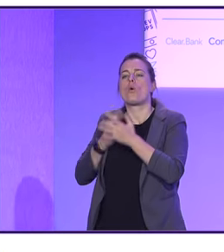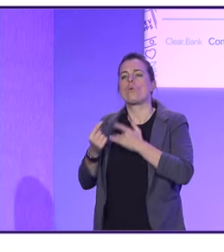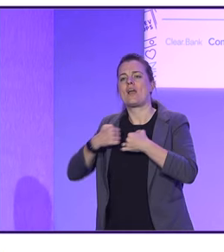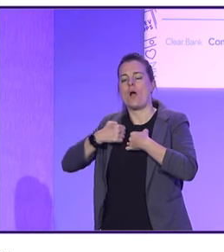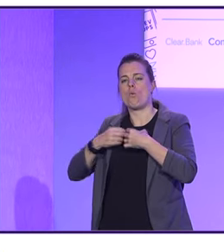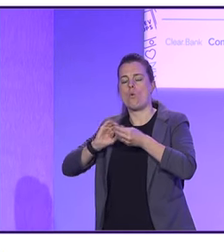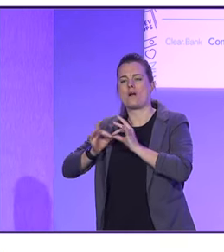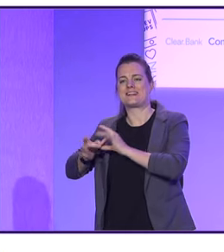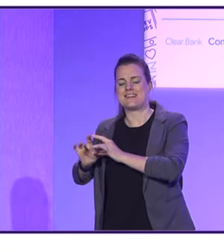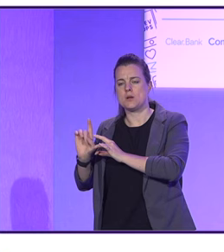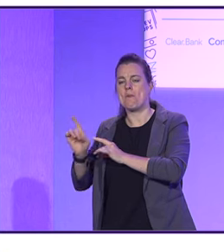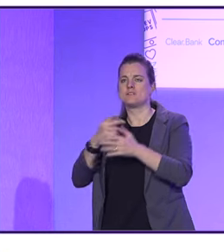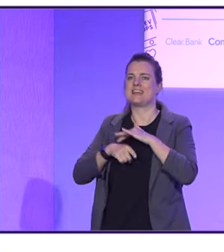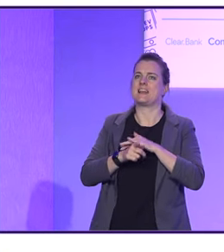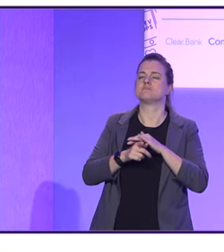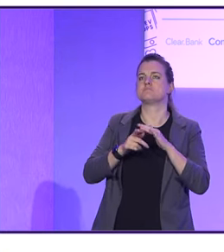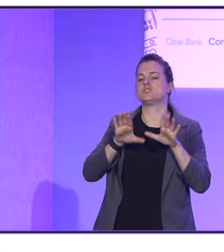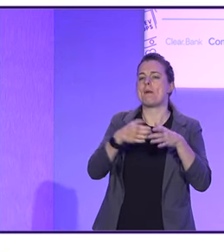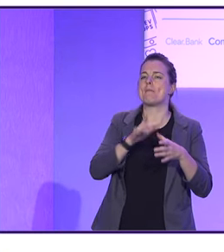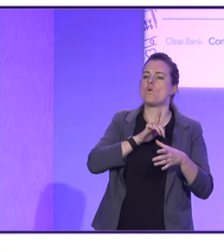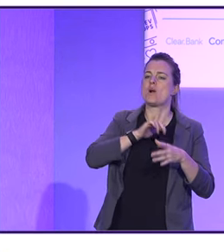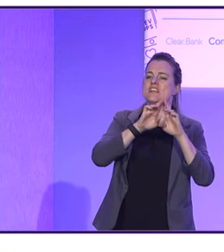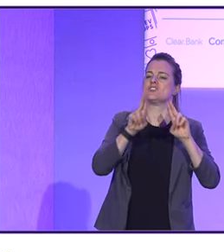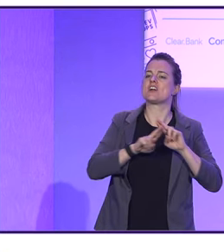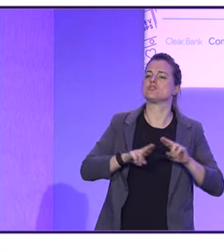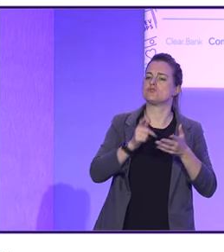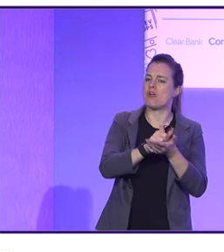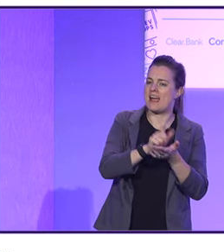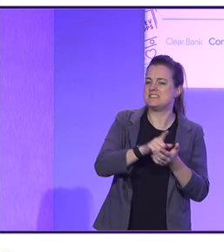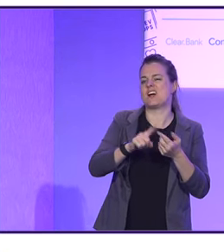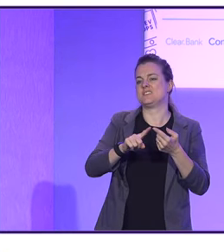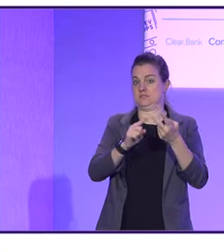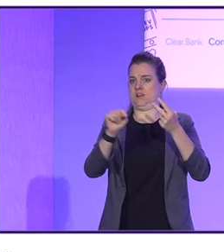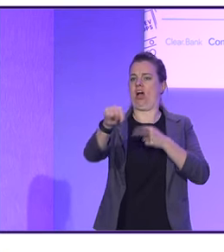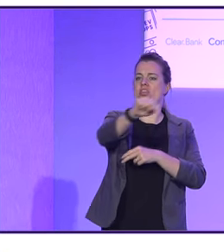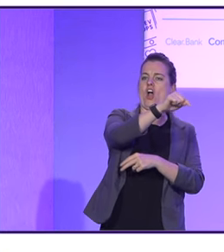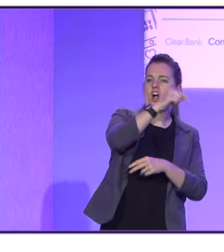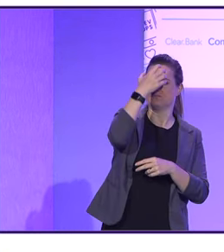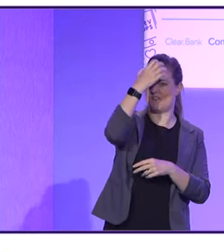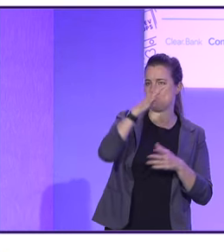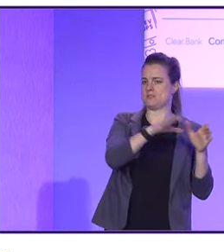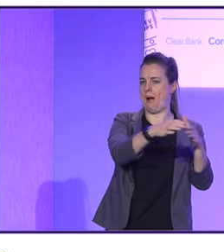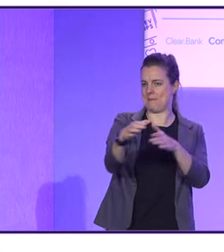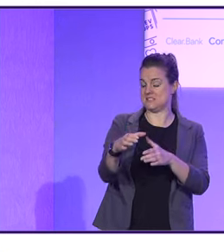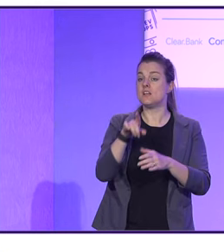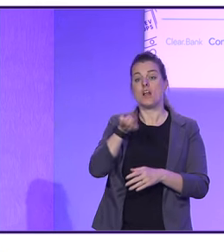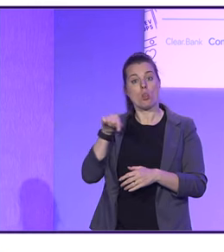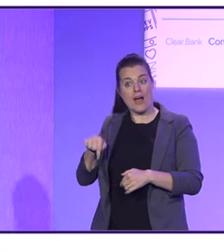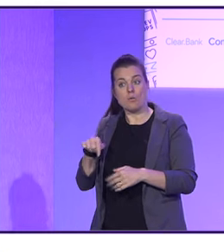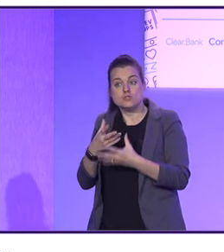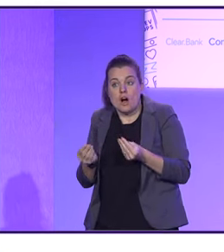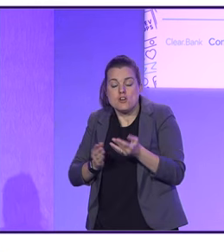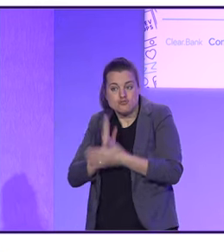also in the Department for International Trade and every other department in government. And this was solving a real use